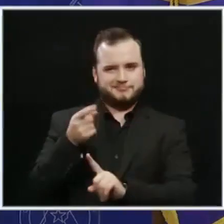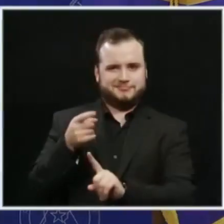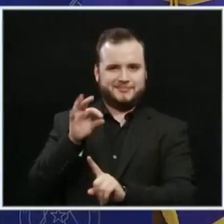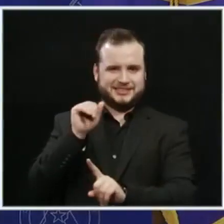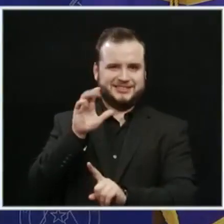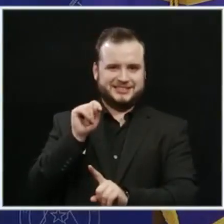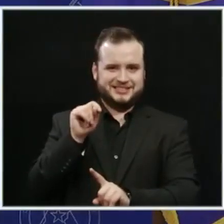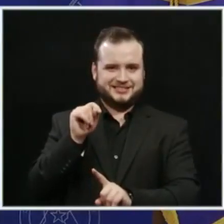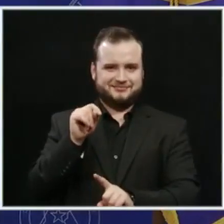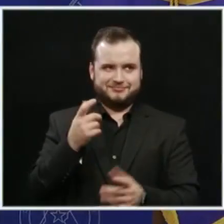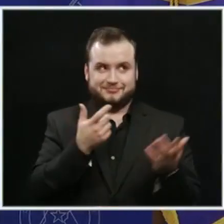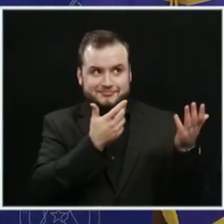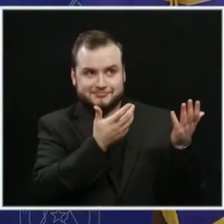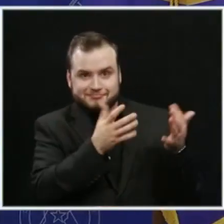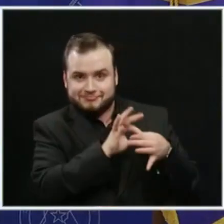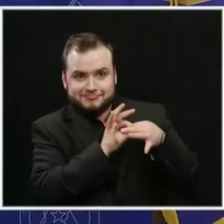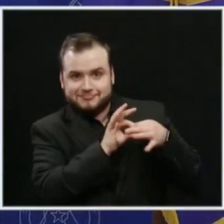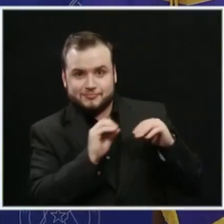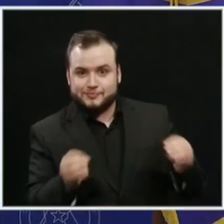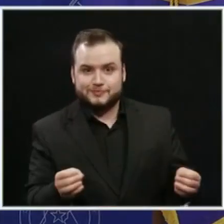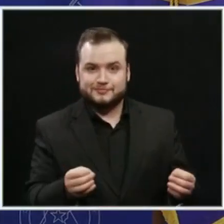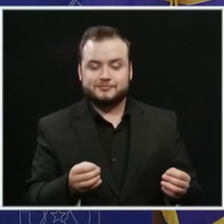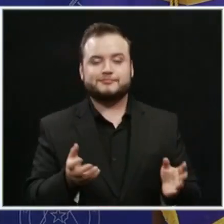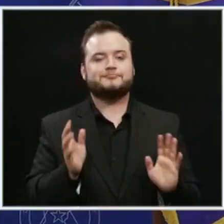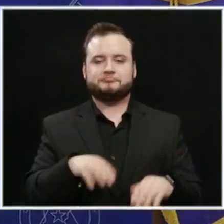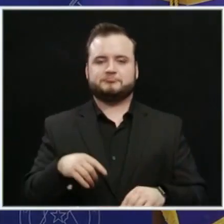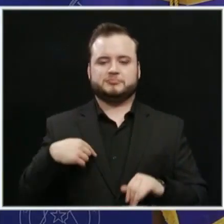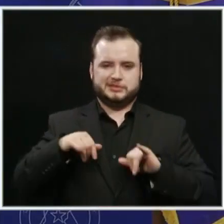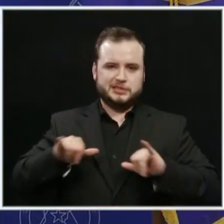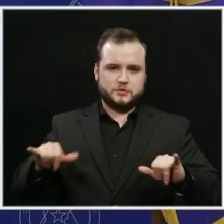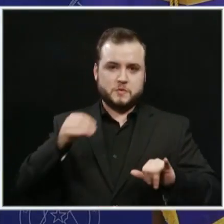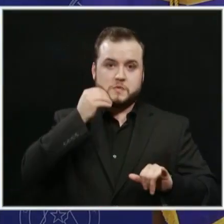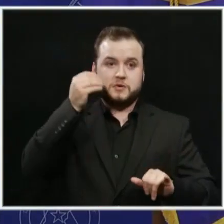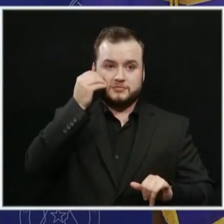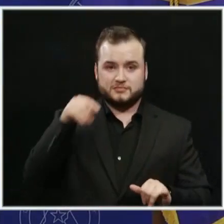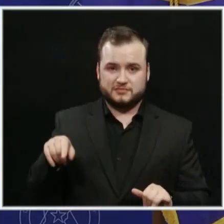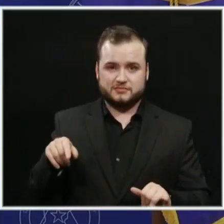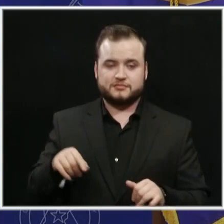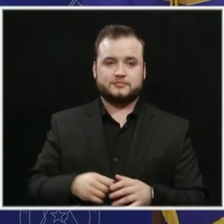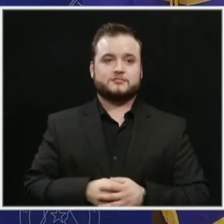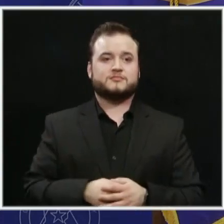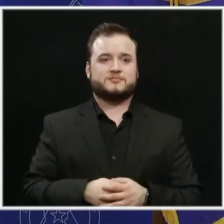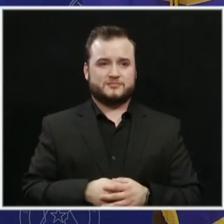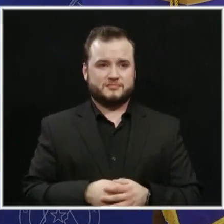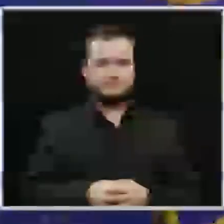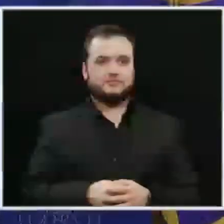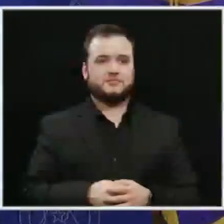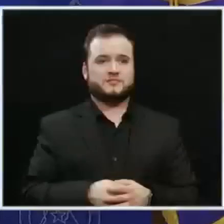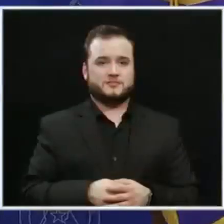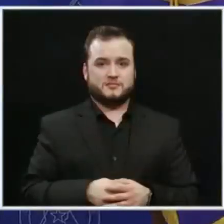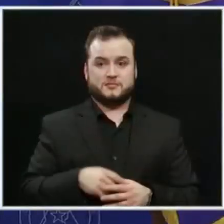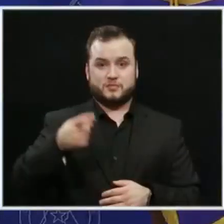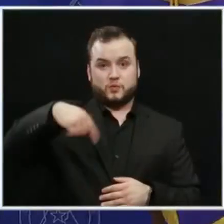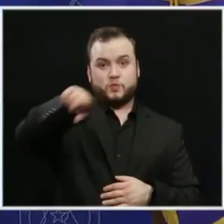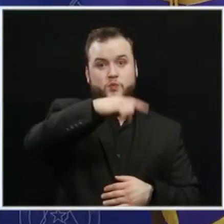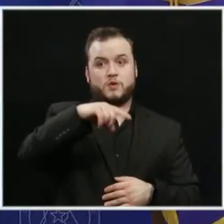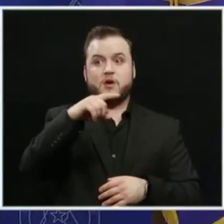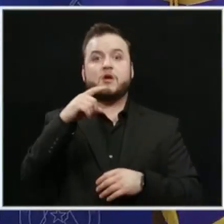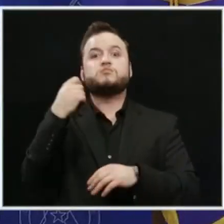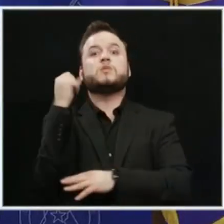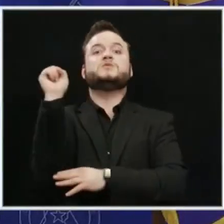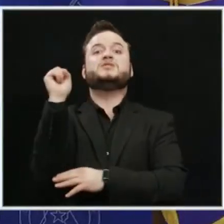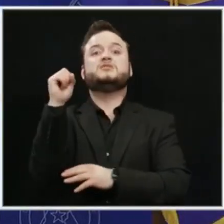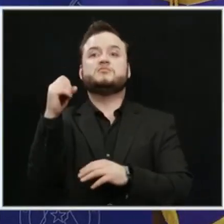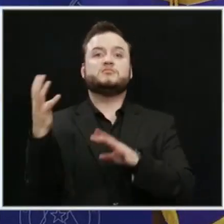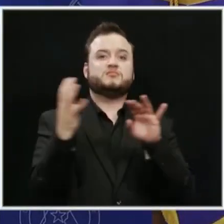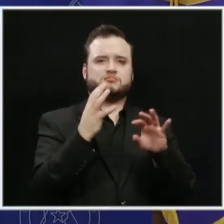If they're protesting staying home, they're protesting Mary too. They're protesting our frontline health folks who need to be there. I will fight to the death to